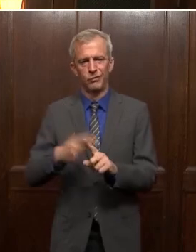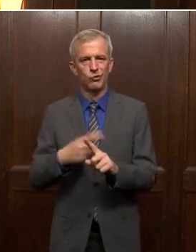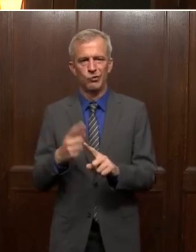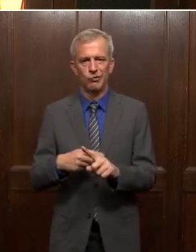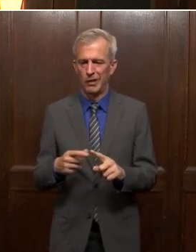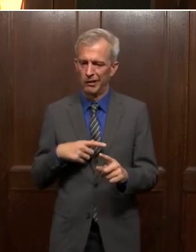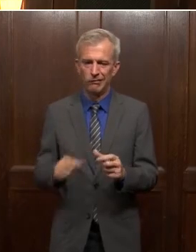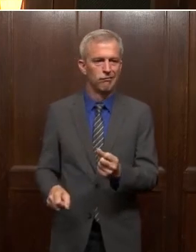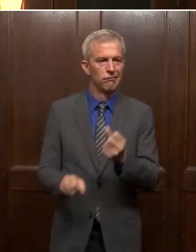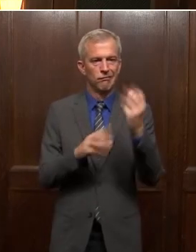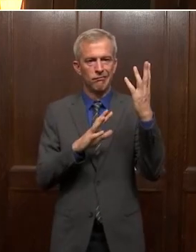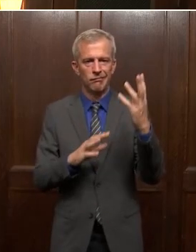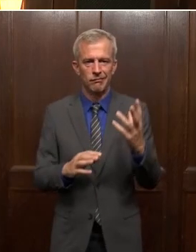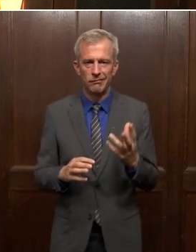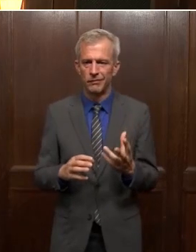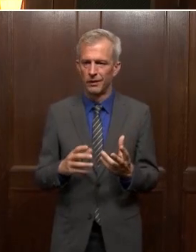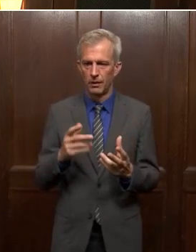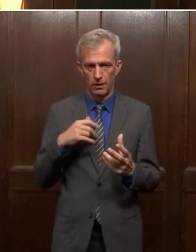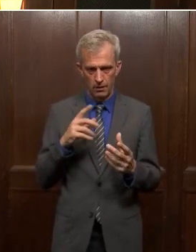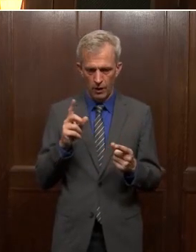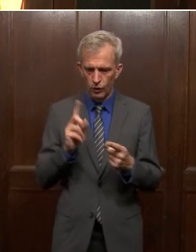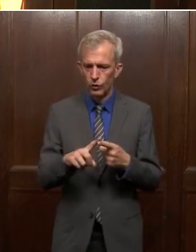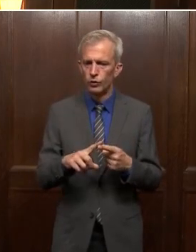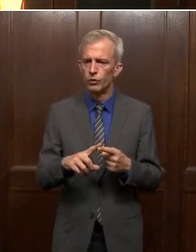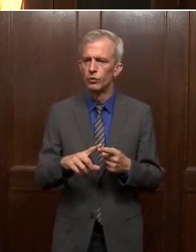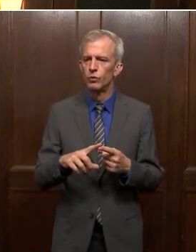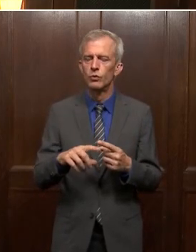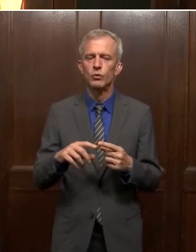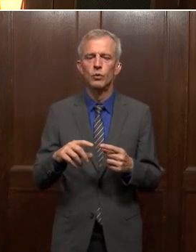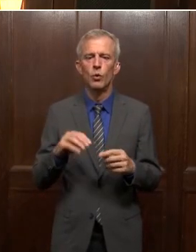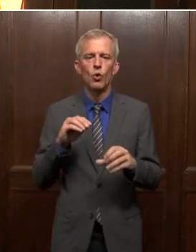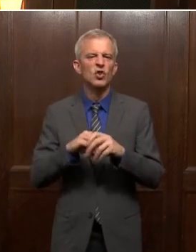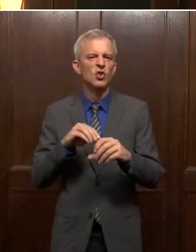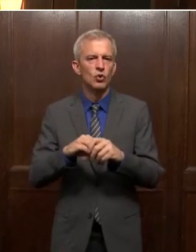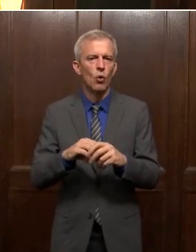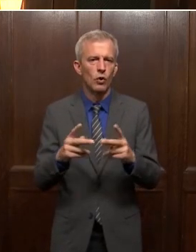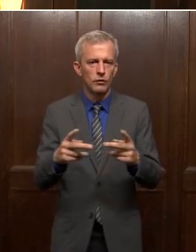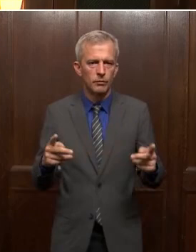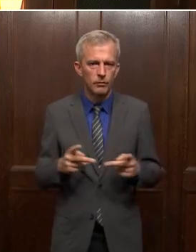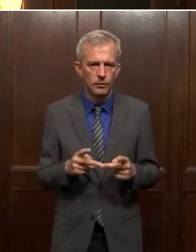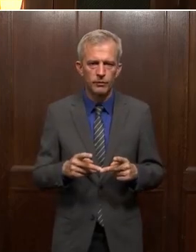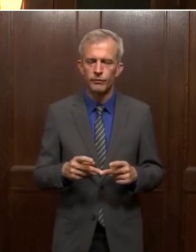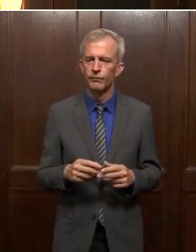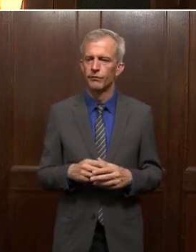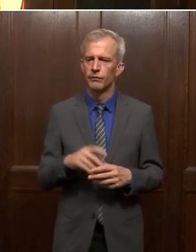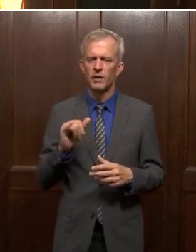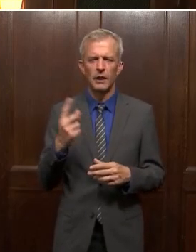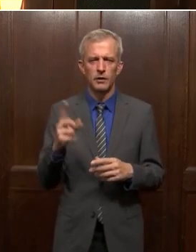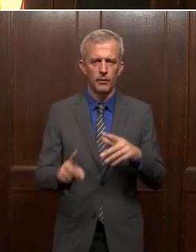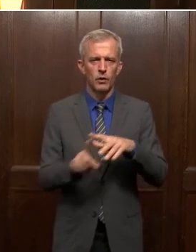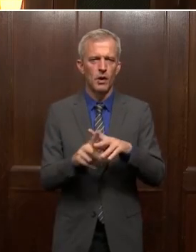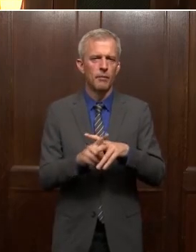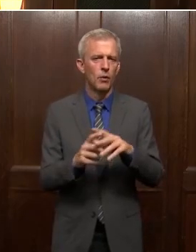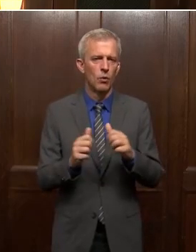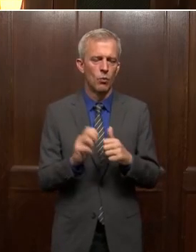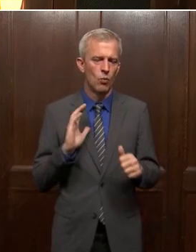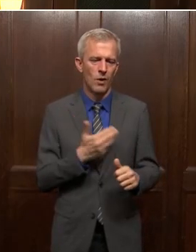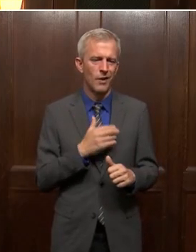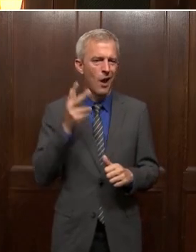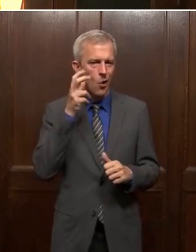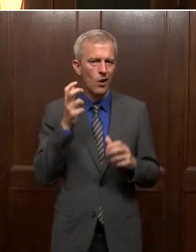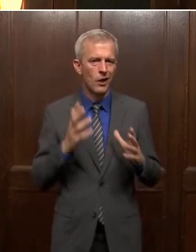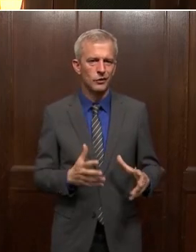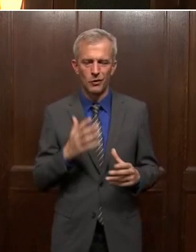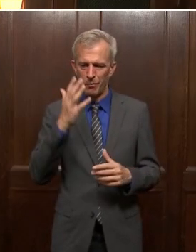to storage facilities and storage sheds? And that's something that's been coming up with some of our listeners, because that's sort of in part and parcel